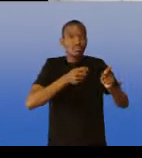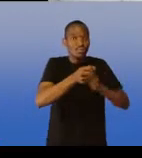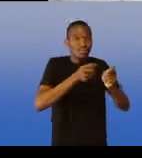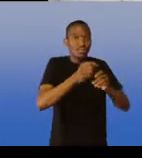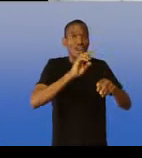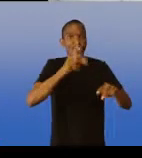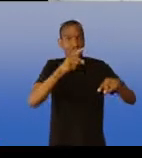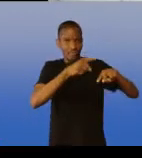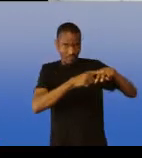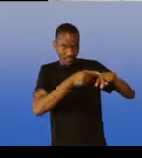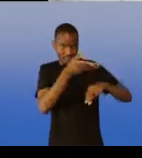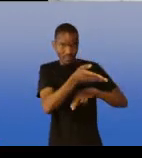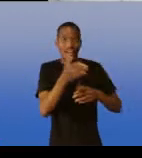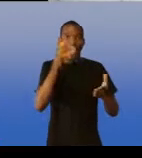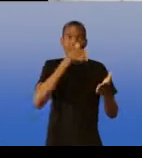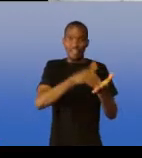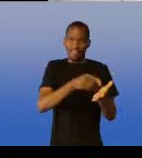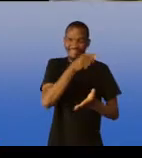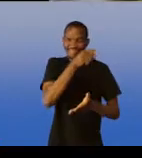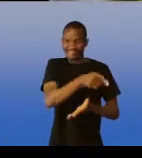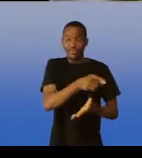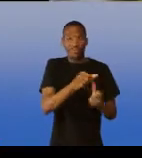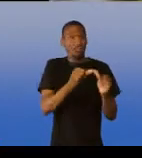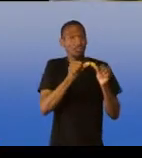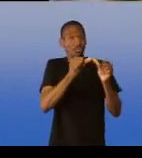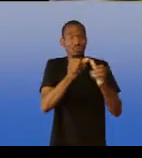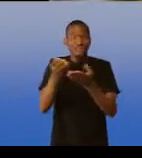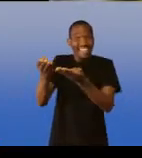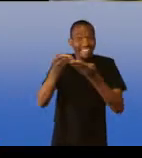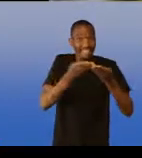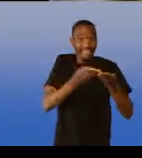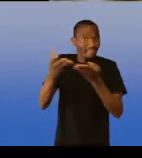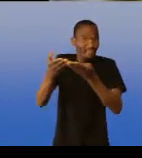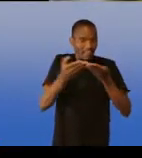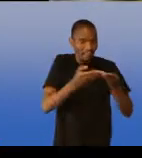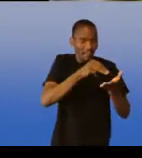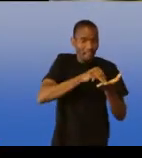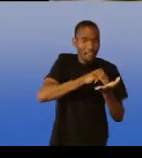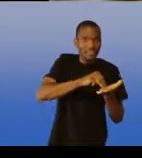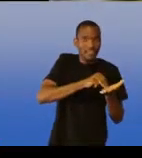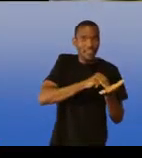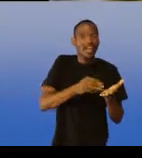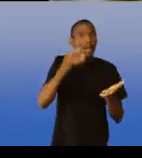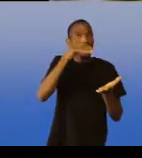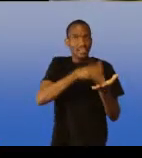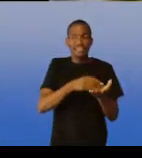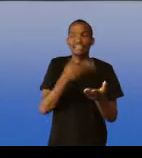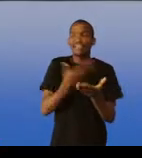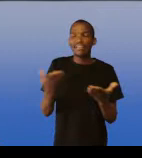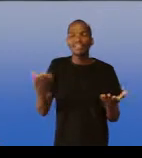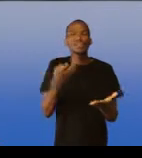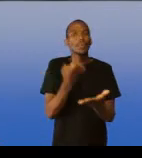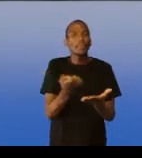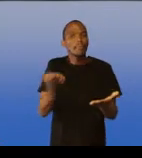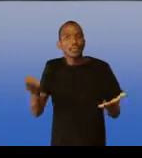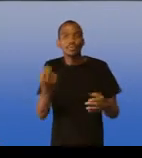HIV. And they also provided drugs, they provided some of the equipment that